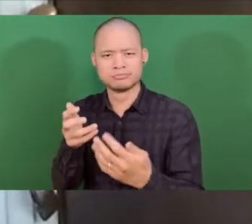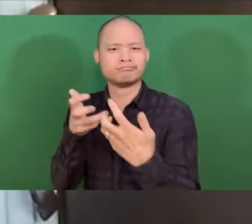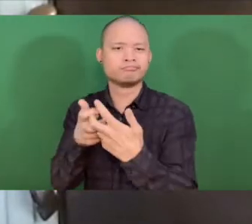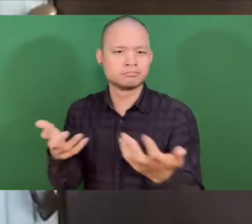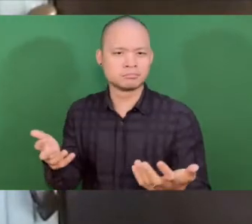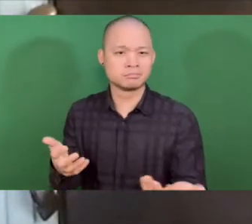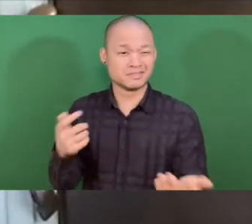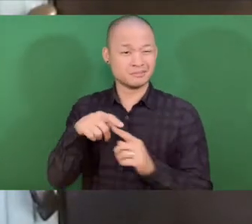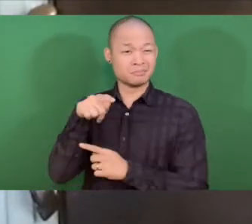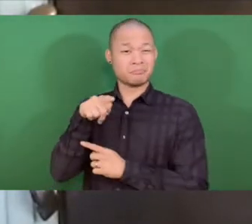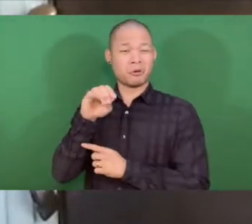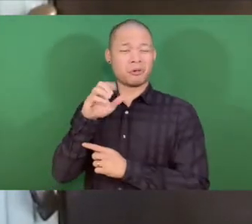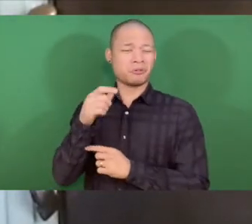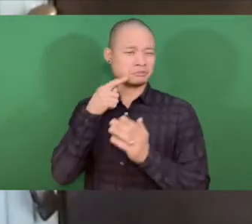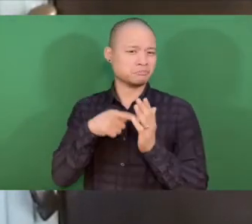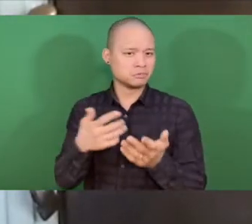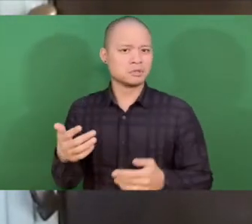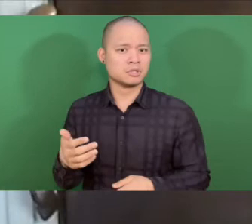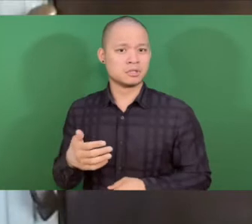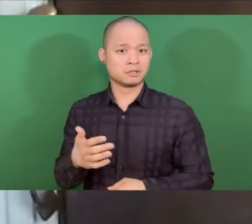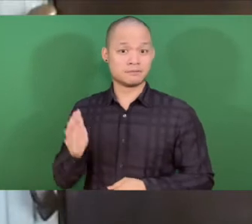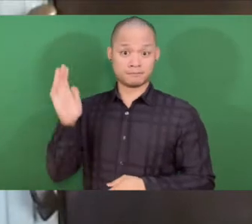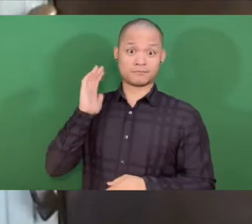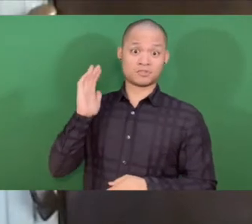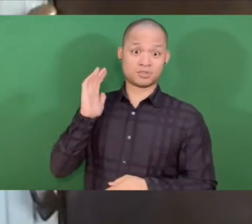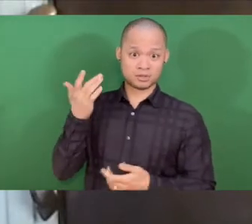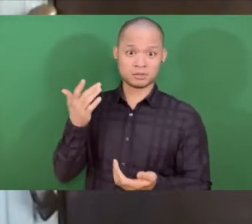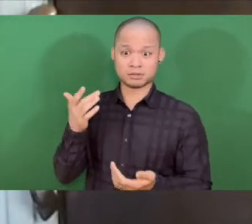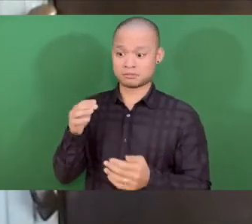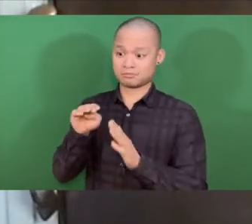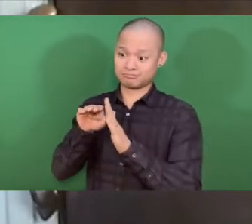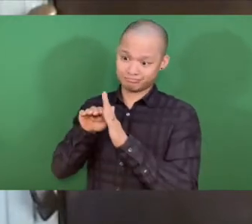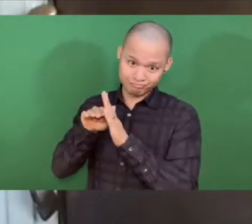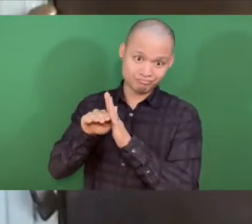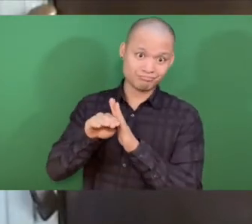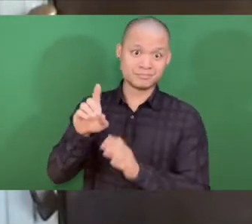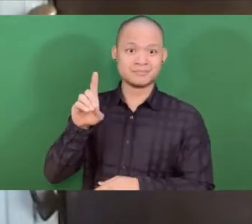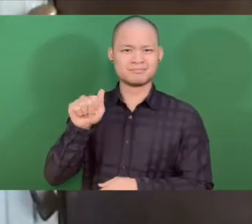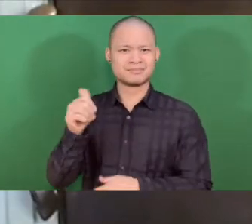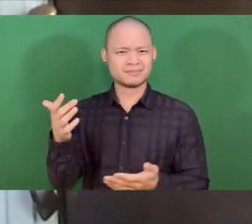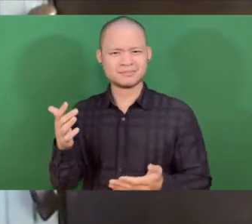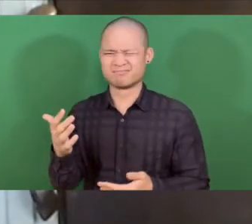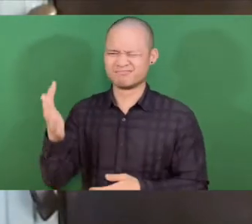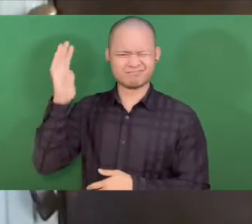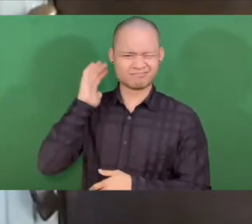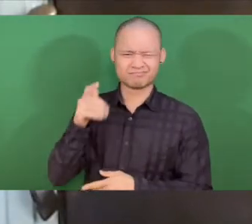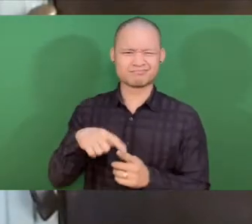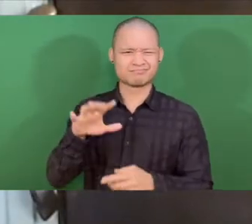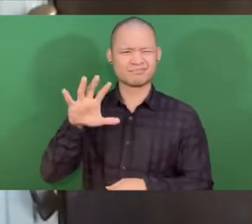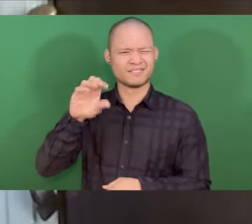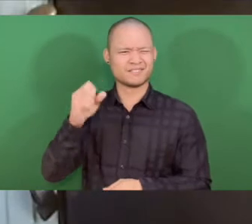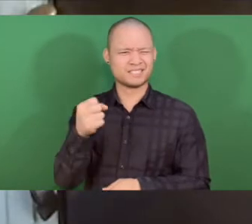syndrome, my previously very stable disability, going back to the early